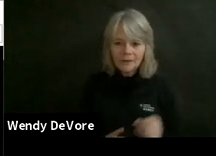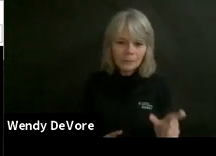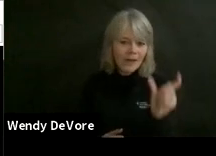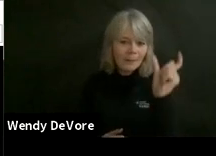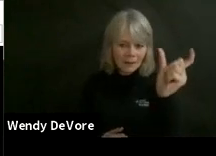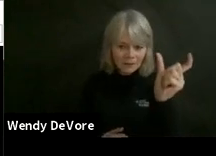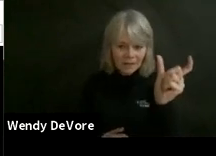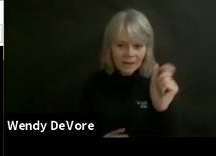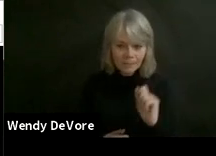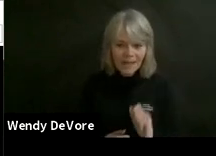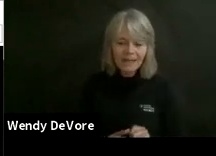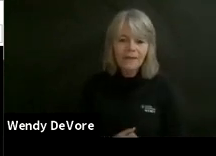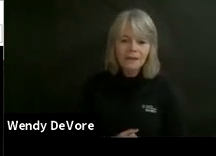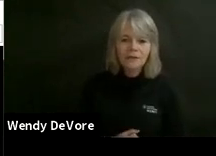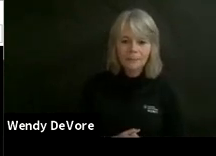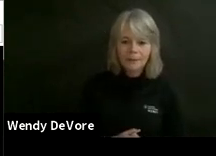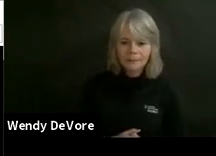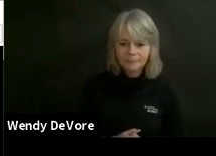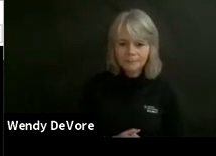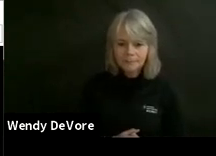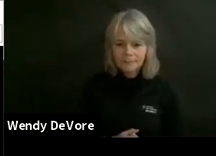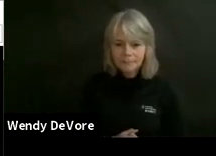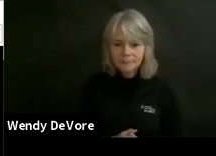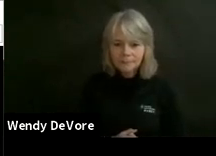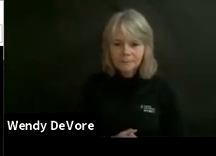preference is, but they may just end up penning the interpreter.